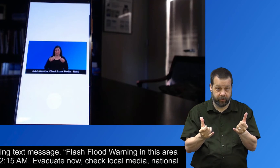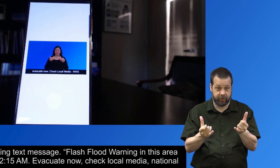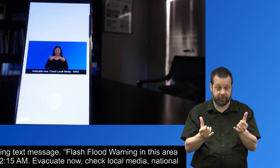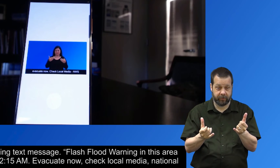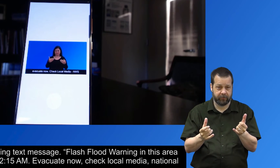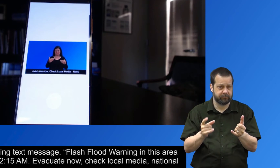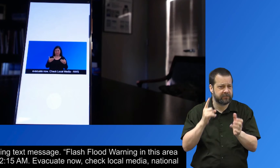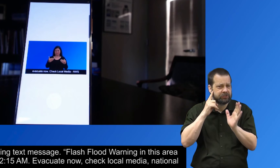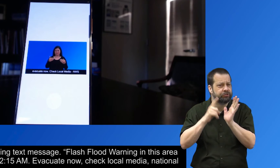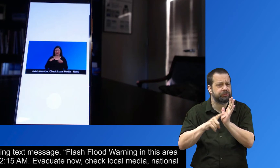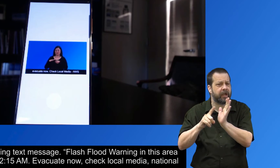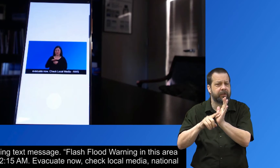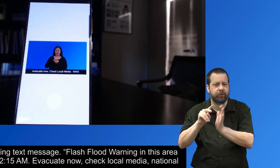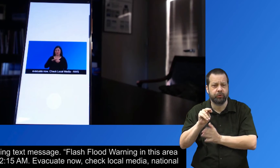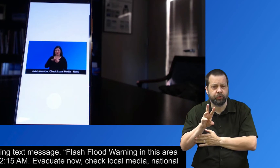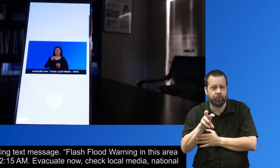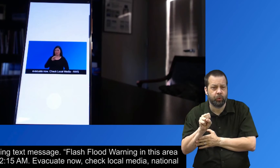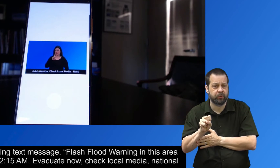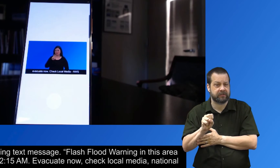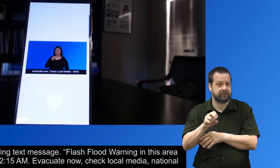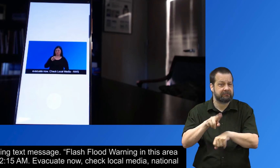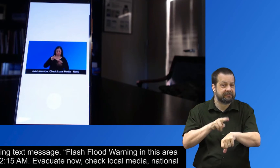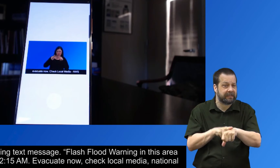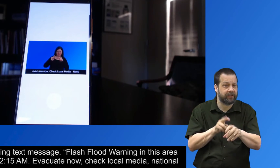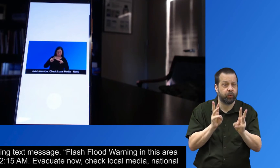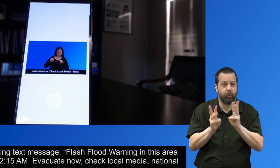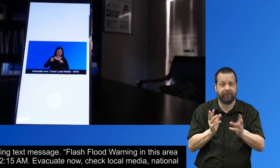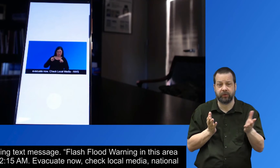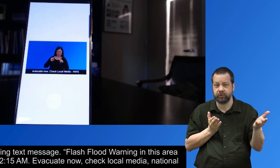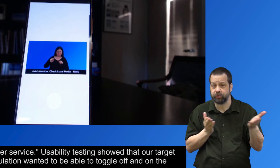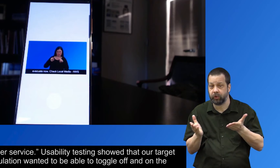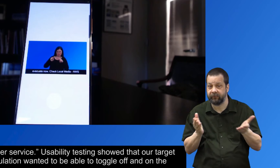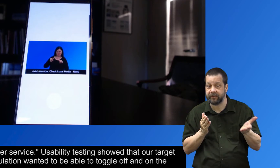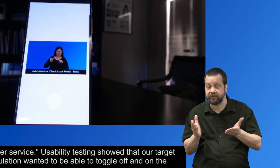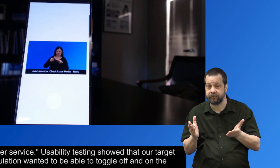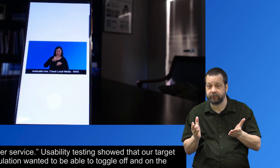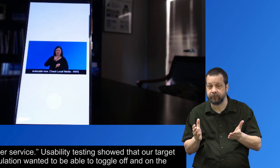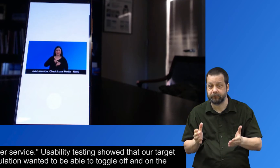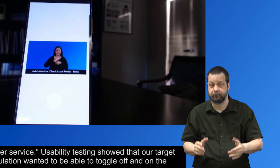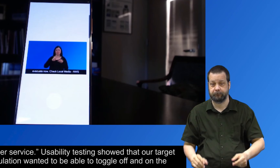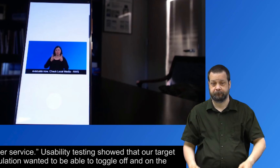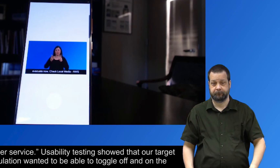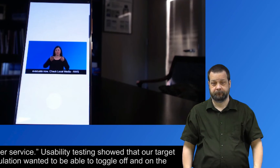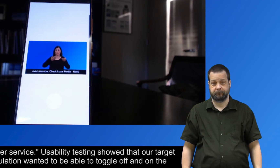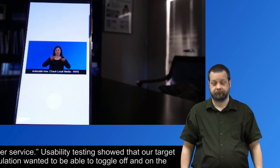Evacuate now. Check local media. National Weather Service.